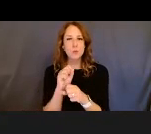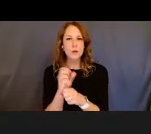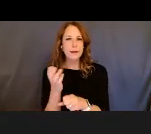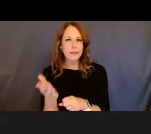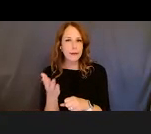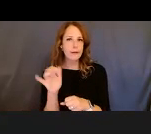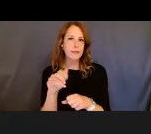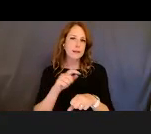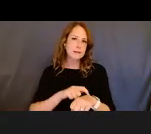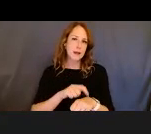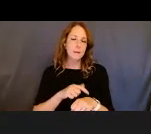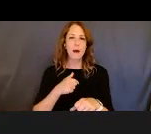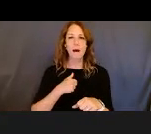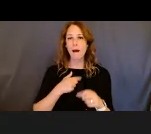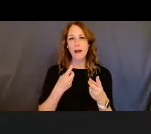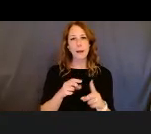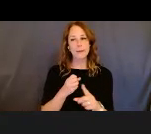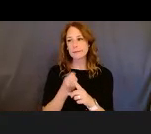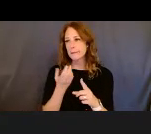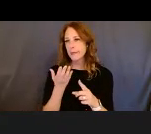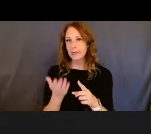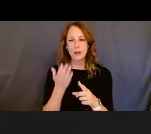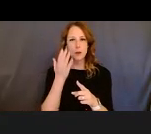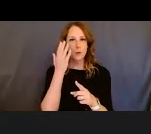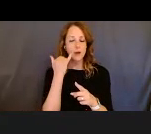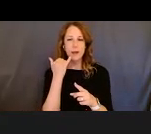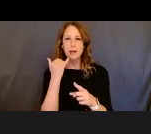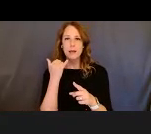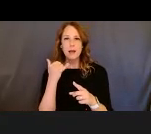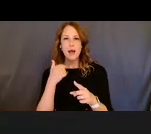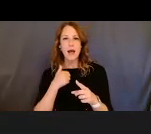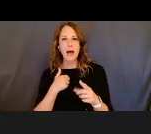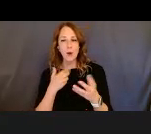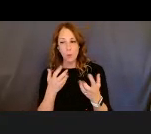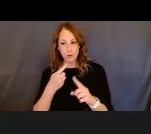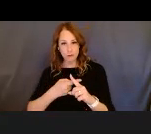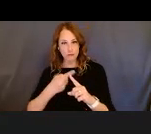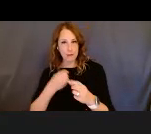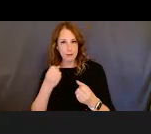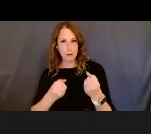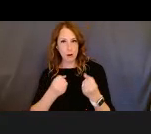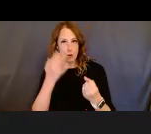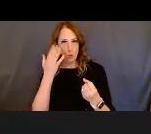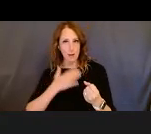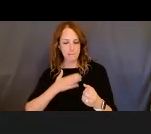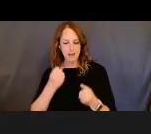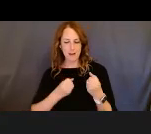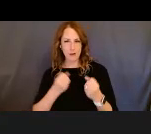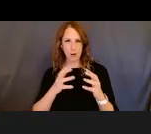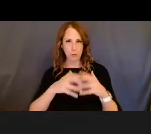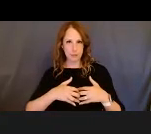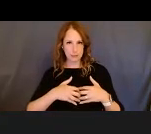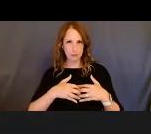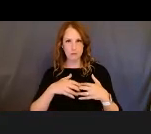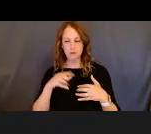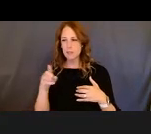the time. I happened to be there because I was looking to rent a car due to my car breaking down, right? He